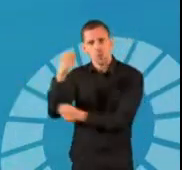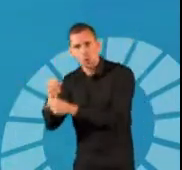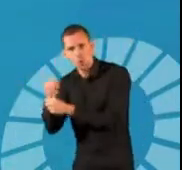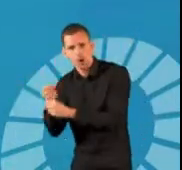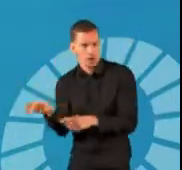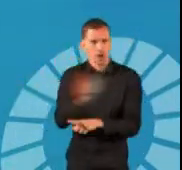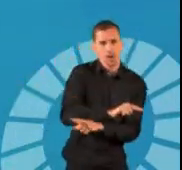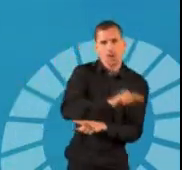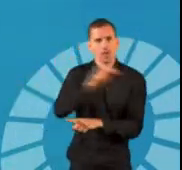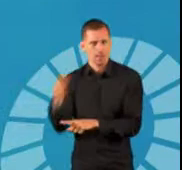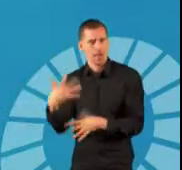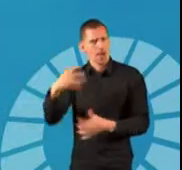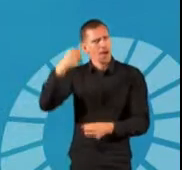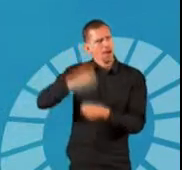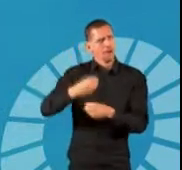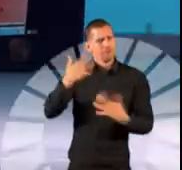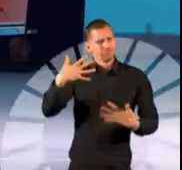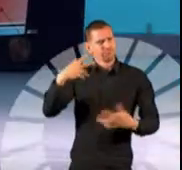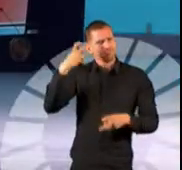advocacy work.